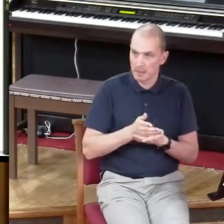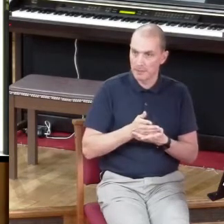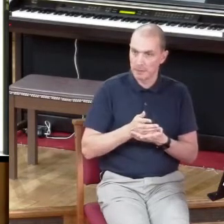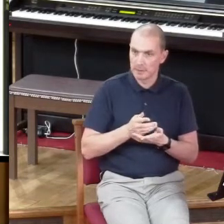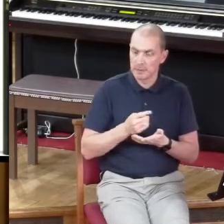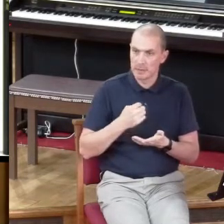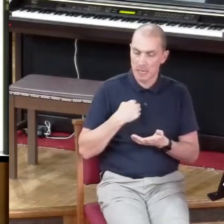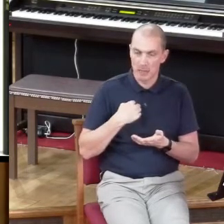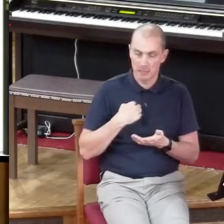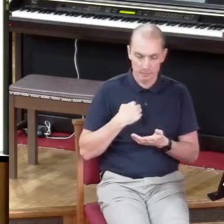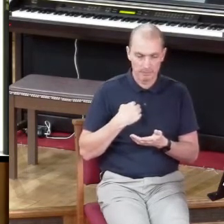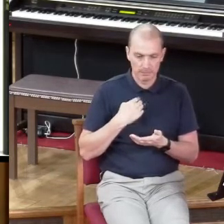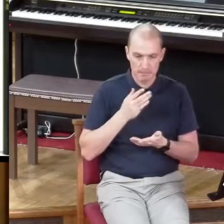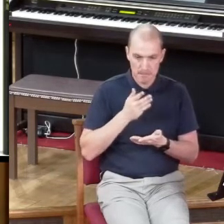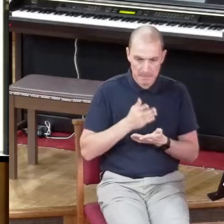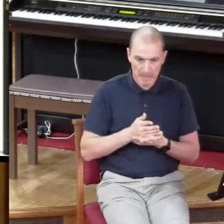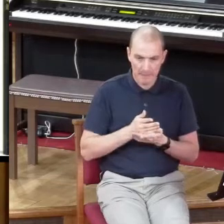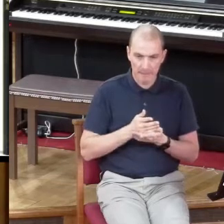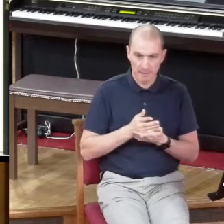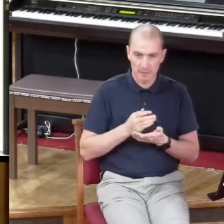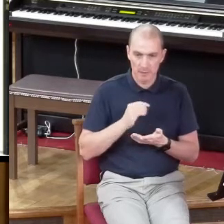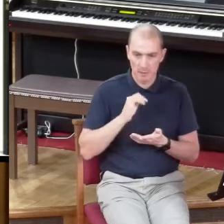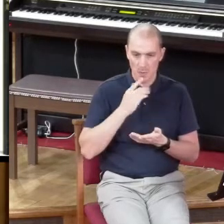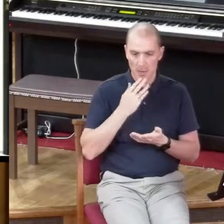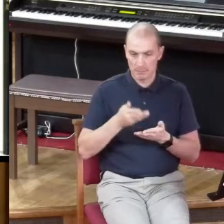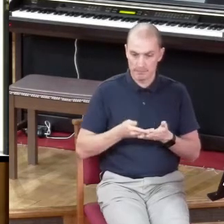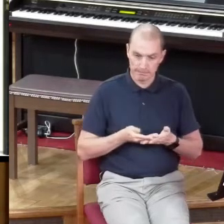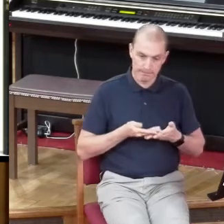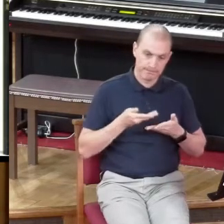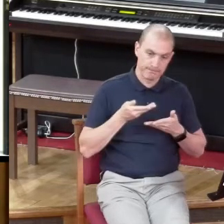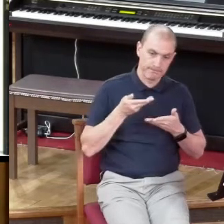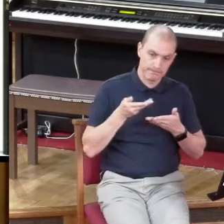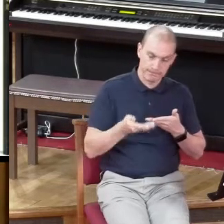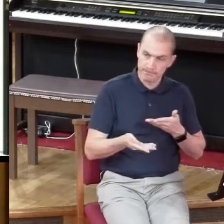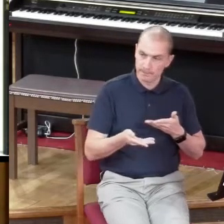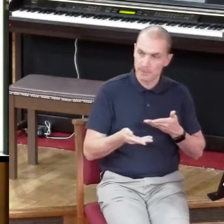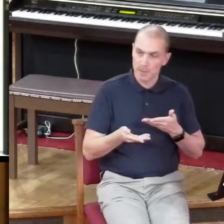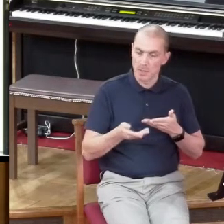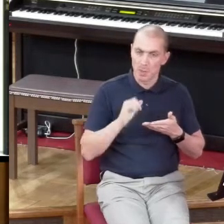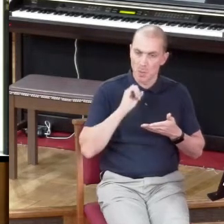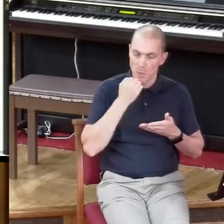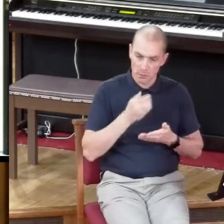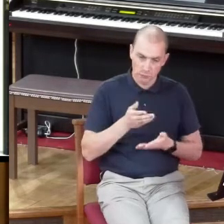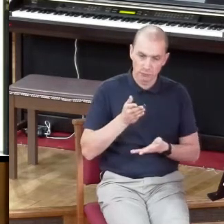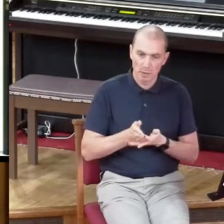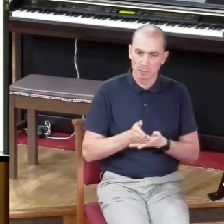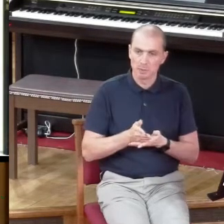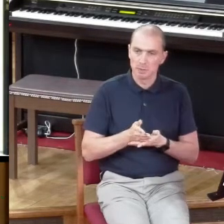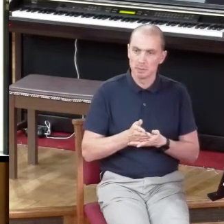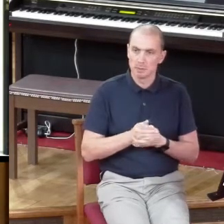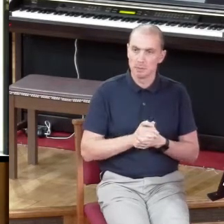to guard what I have entrusted to him until that day. It's a wonderful verse, and if a believer can say that, it's a